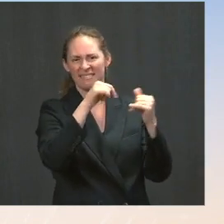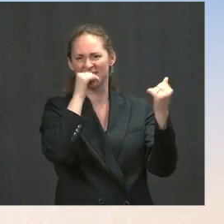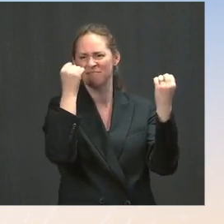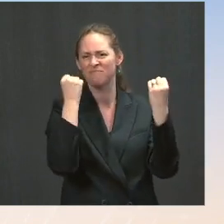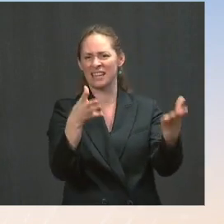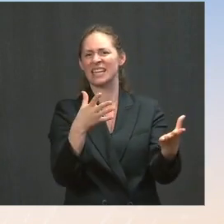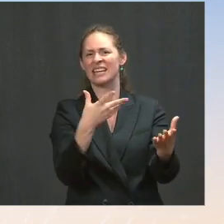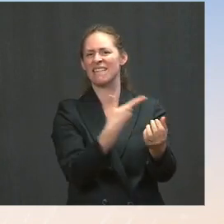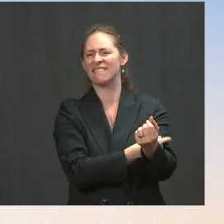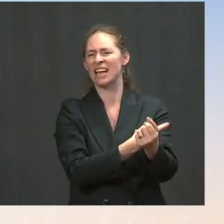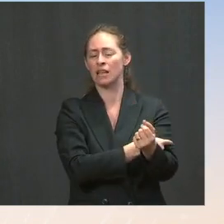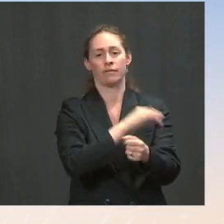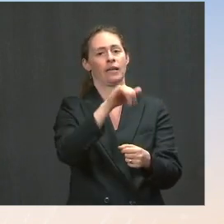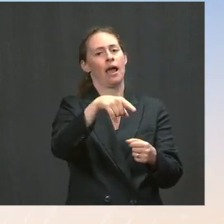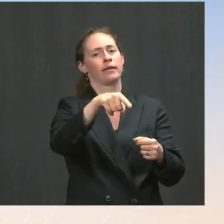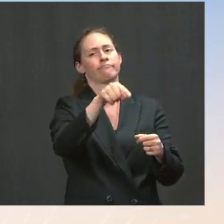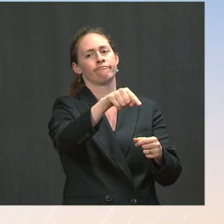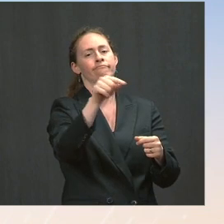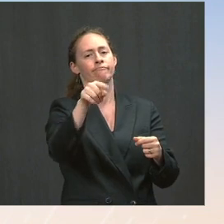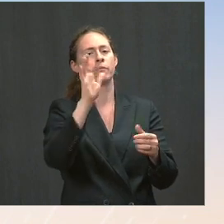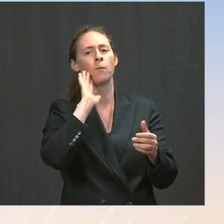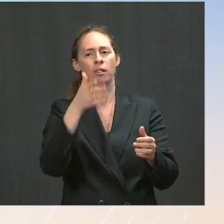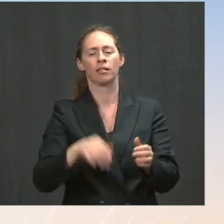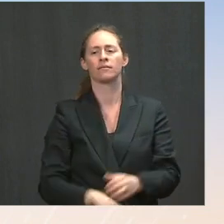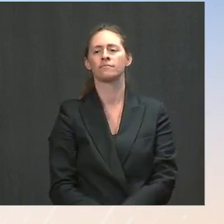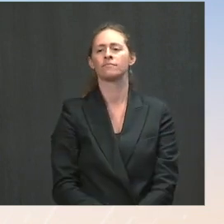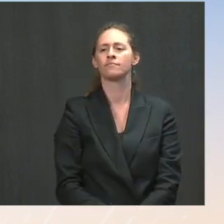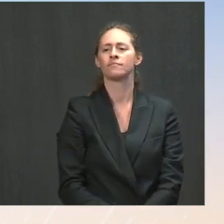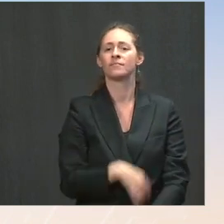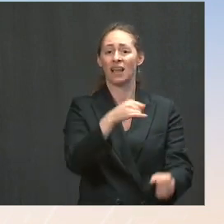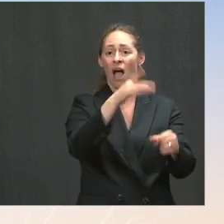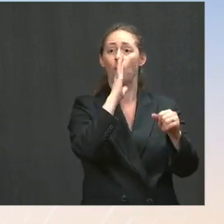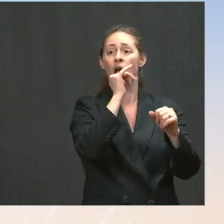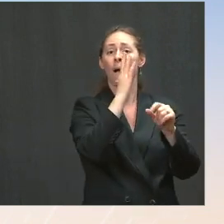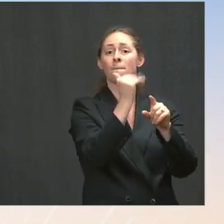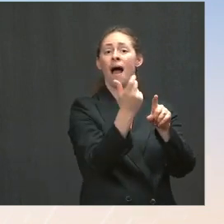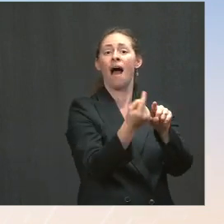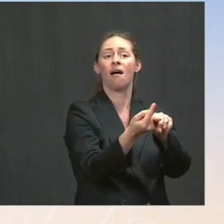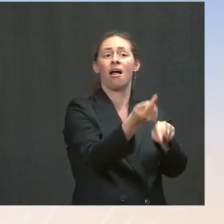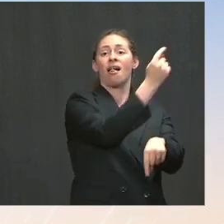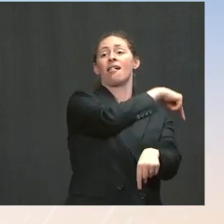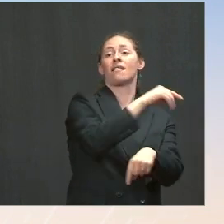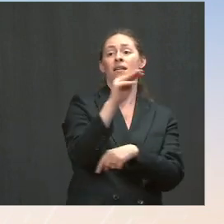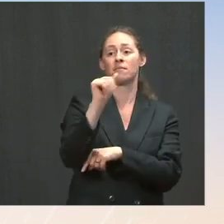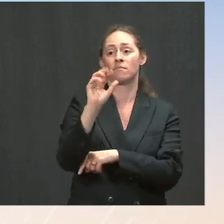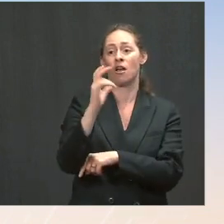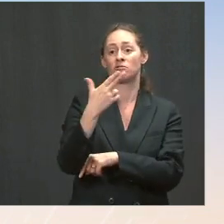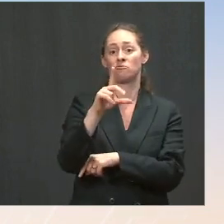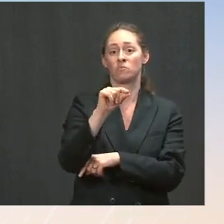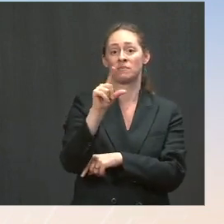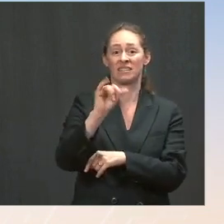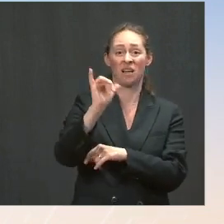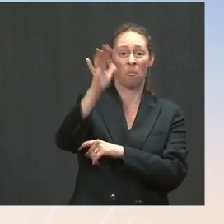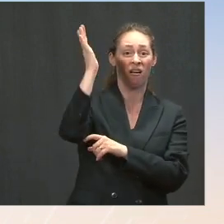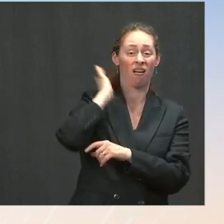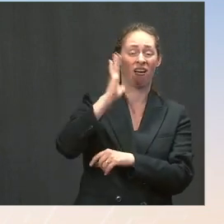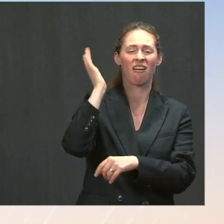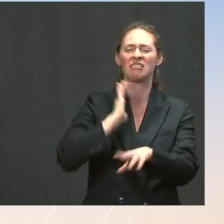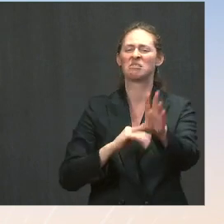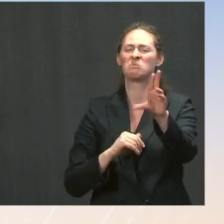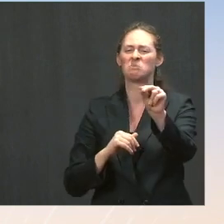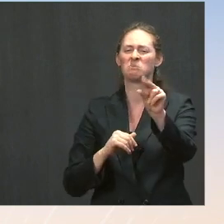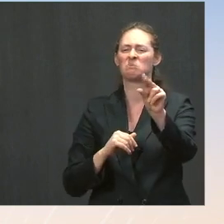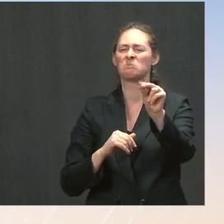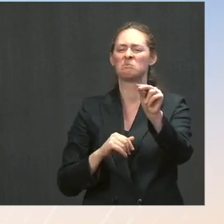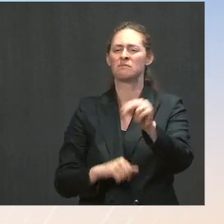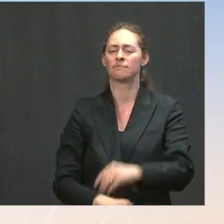back the clock to what it was in March of 2020 or even 6 months ago. But in terms of longer term analysis, we're